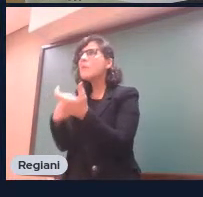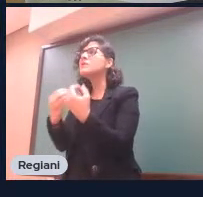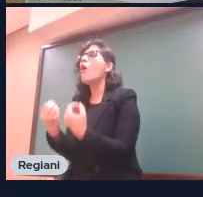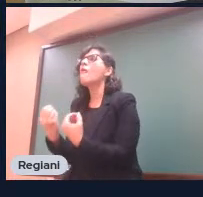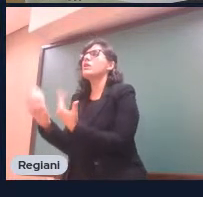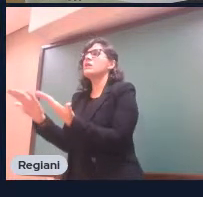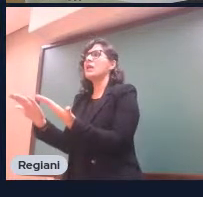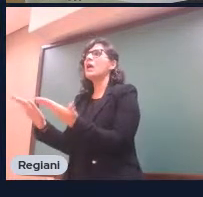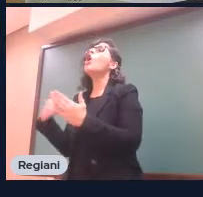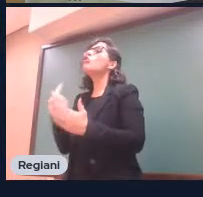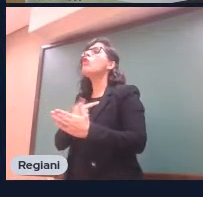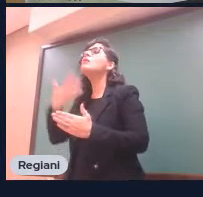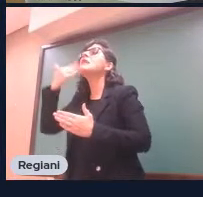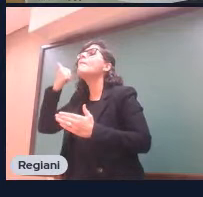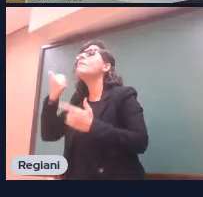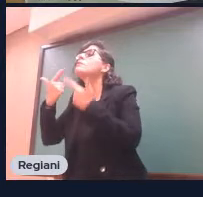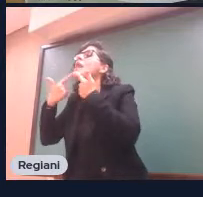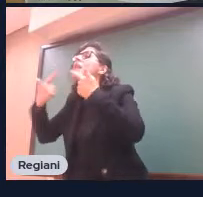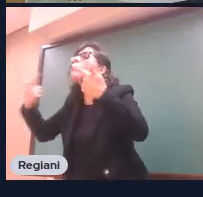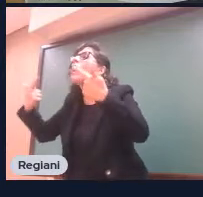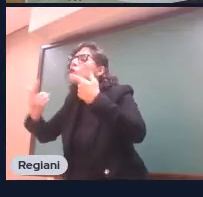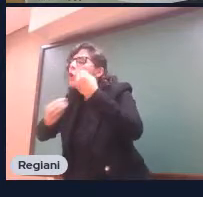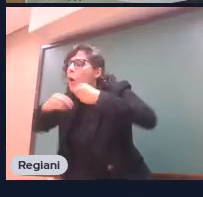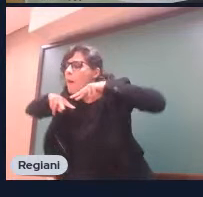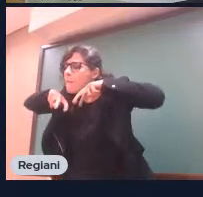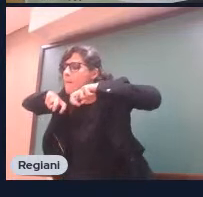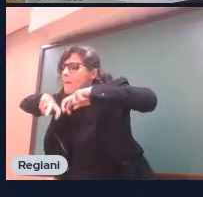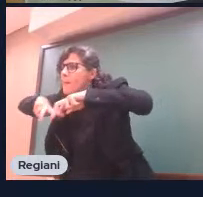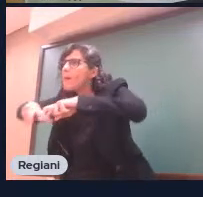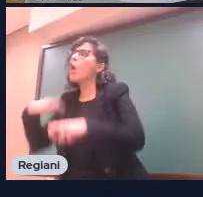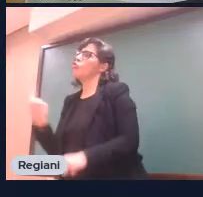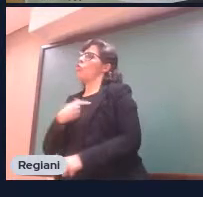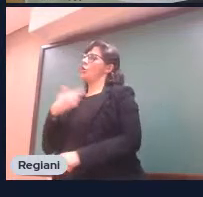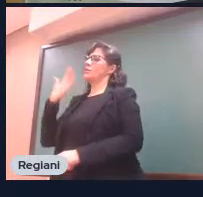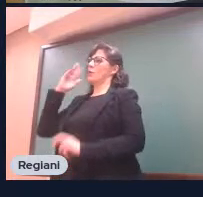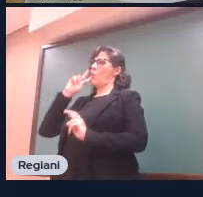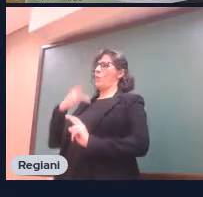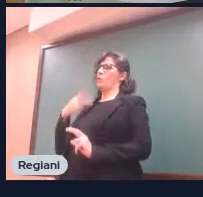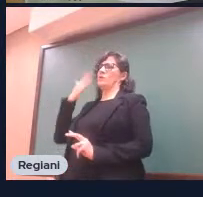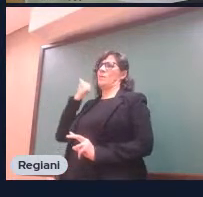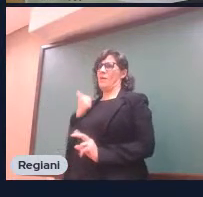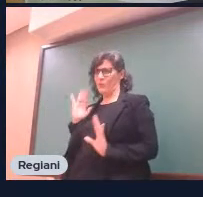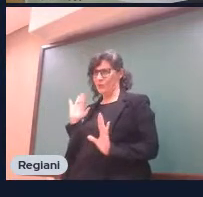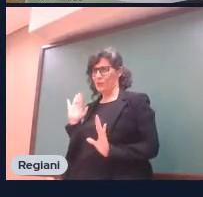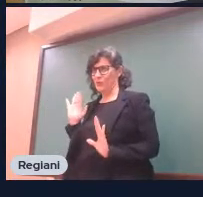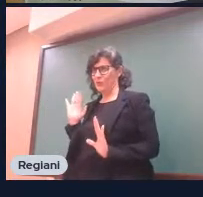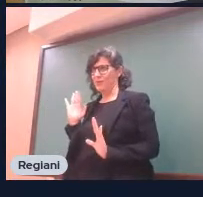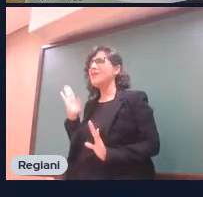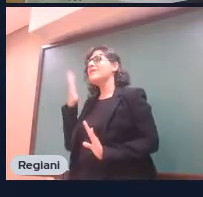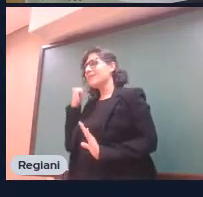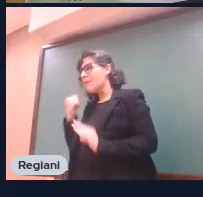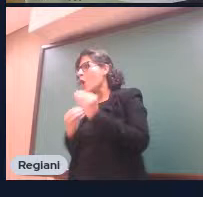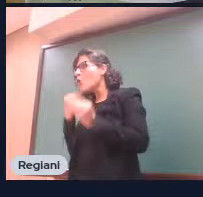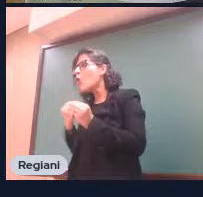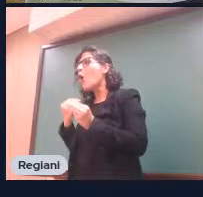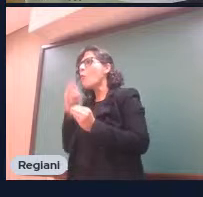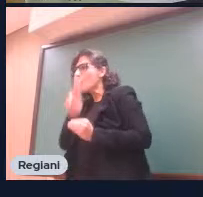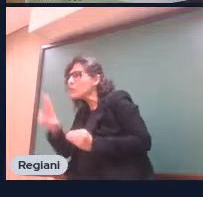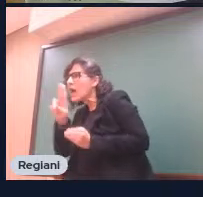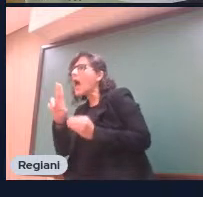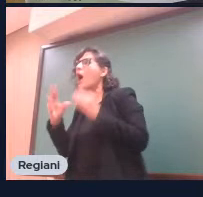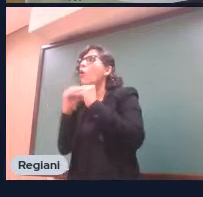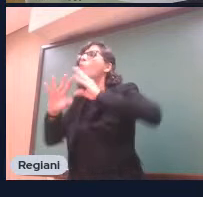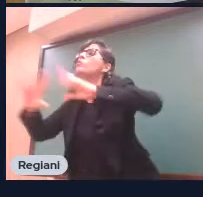go to the bottom of how language works. Only we have the craft to derive meaning from usage, and only we are able to synthesize